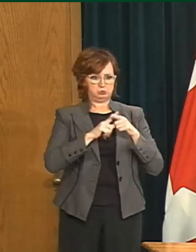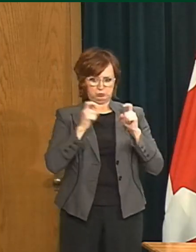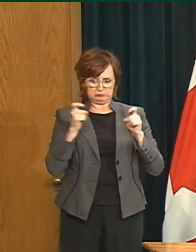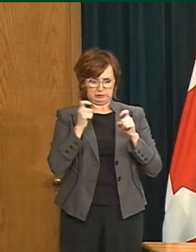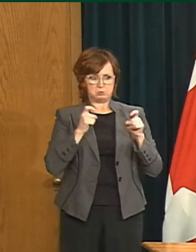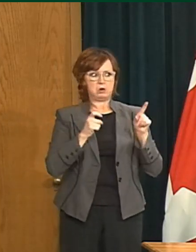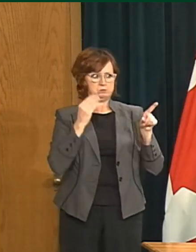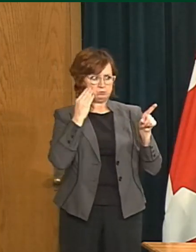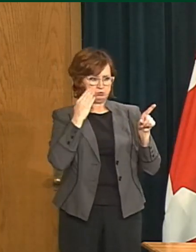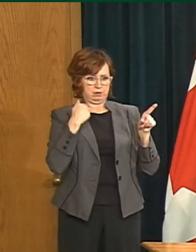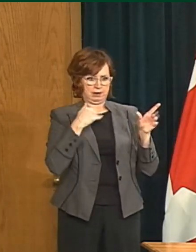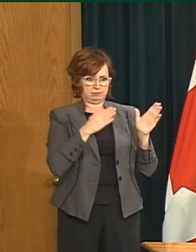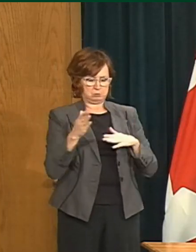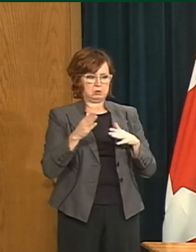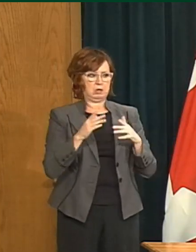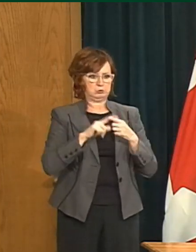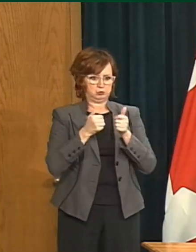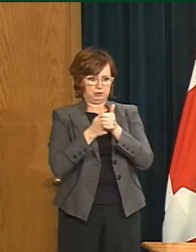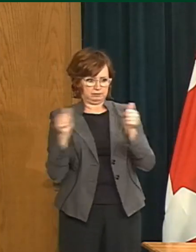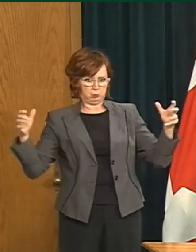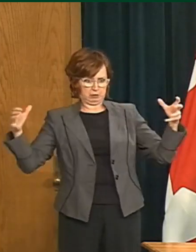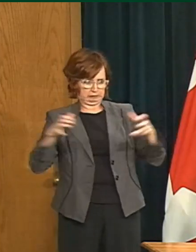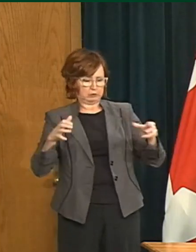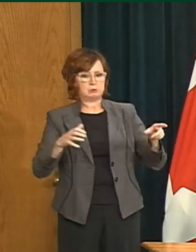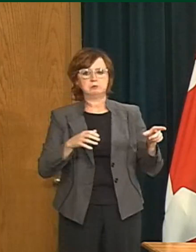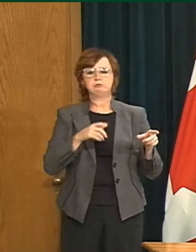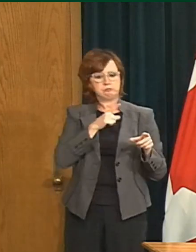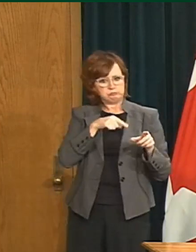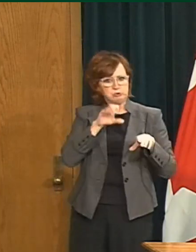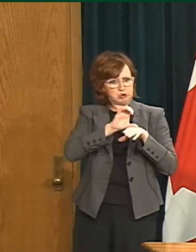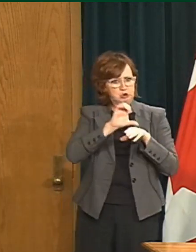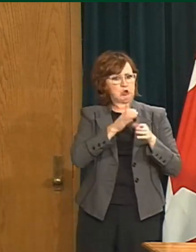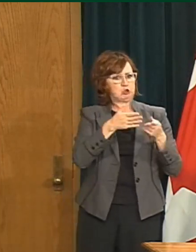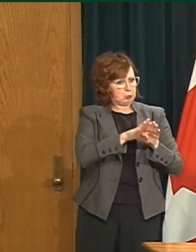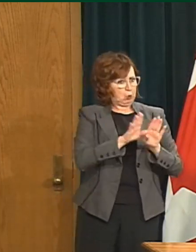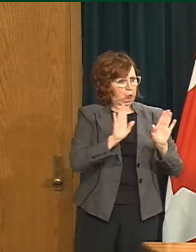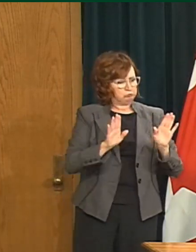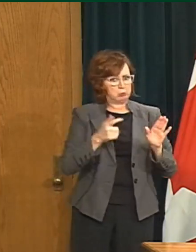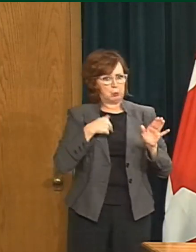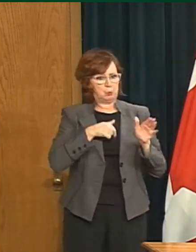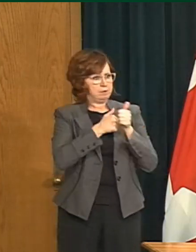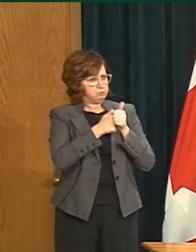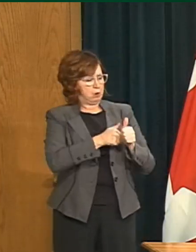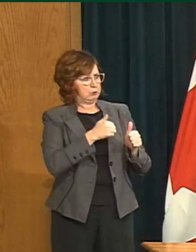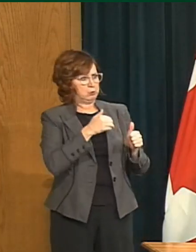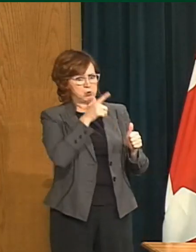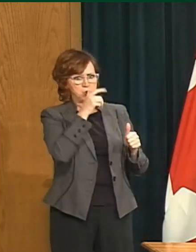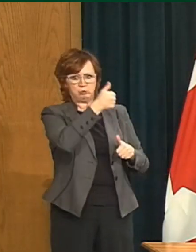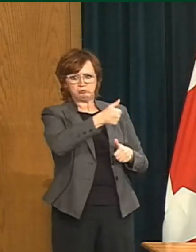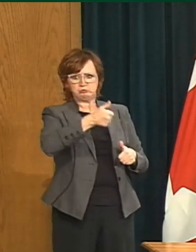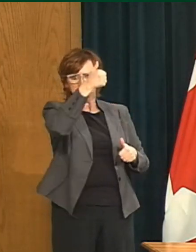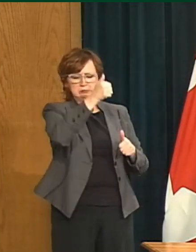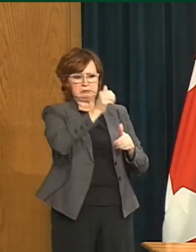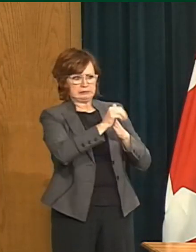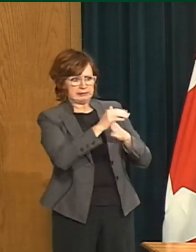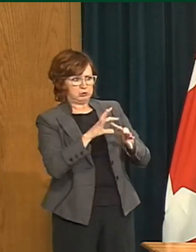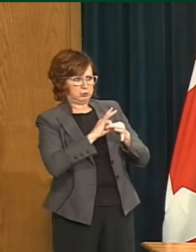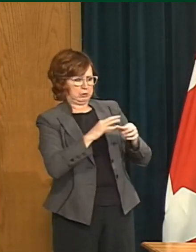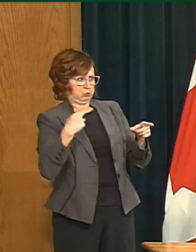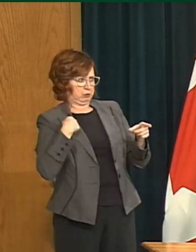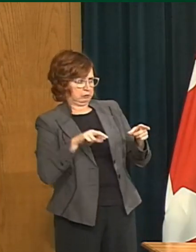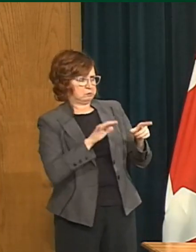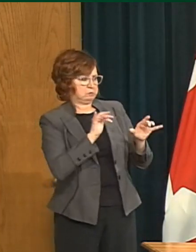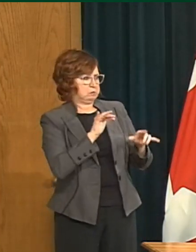members of that religious faith group at risk. And I think it's really important to follow their direction. The safest strategy to